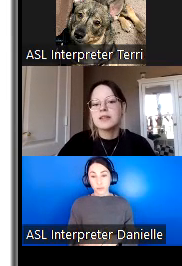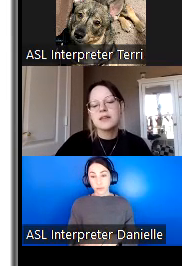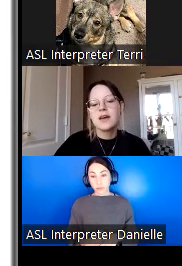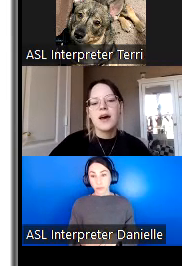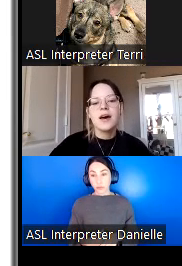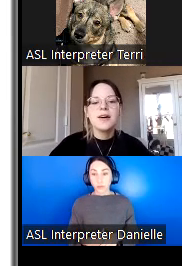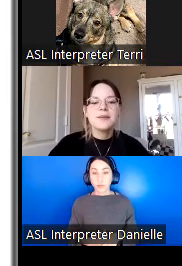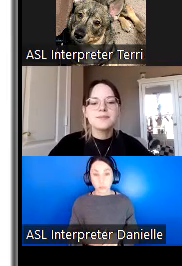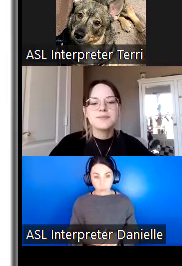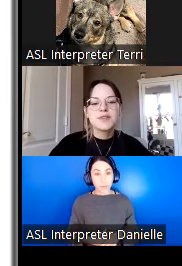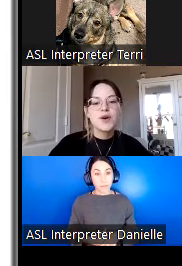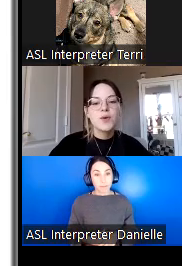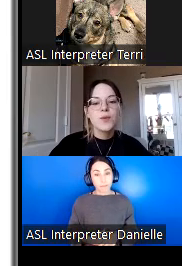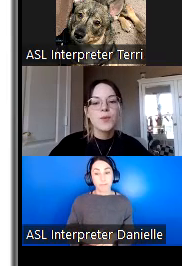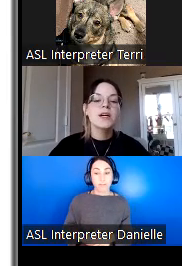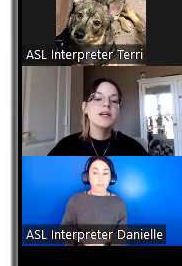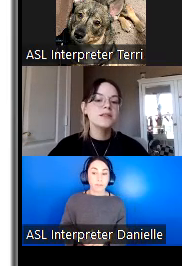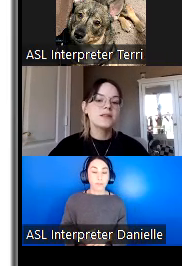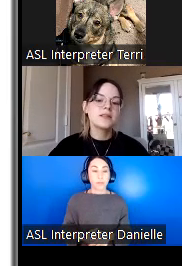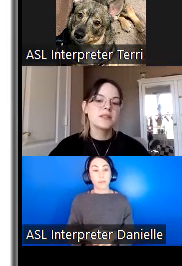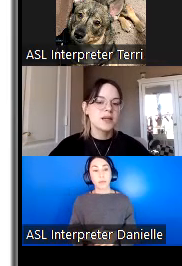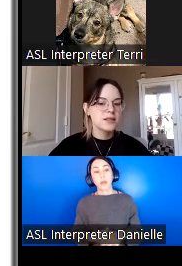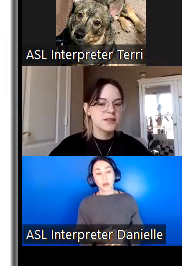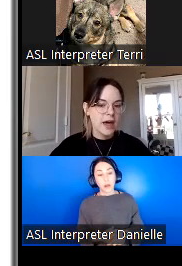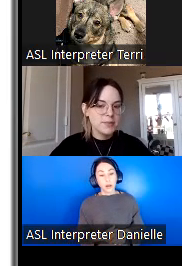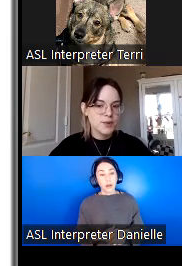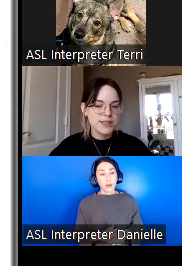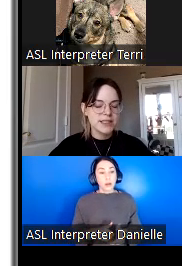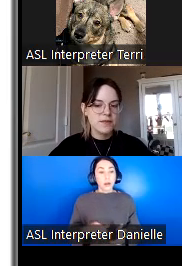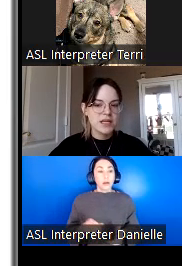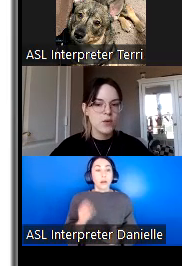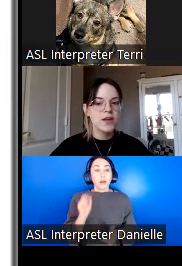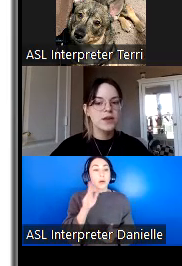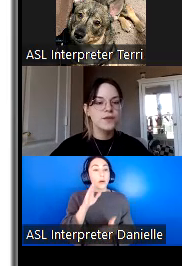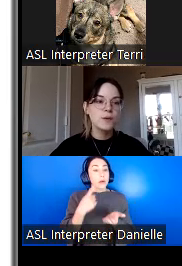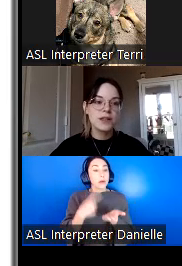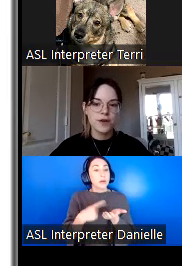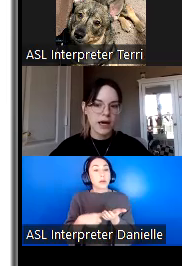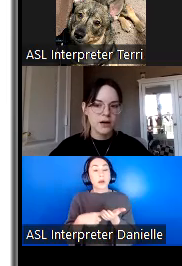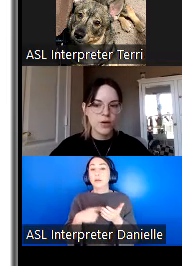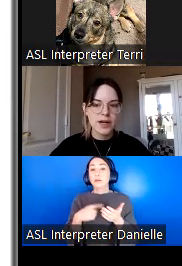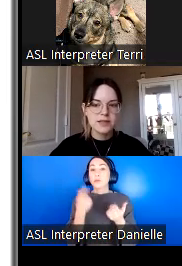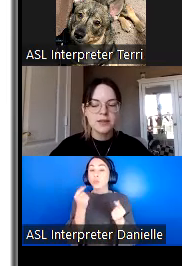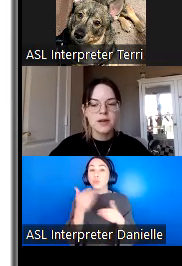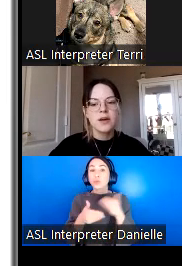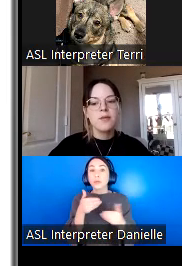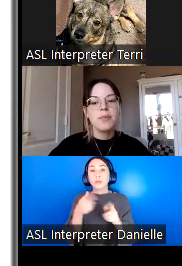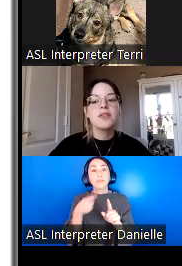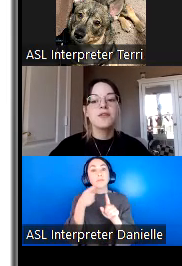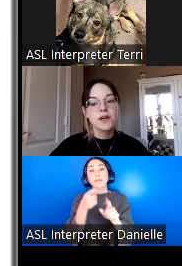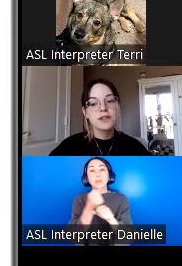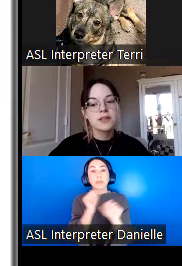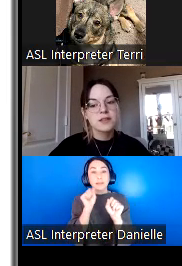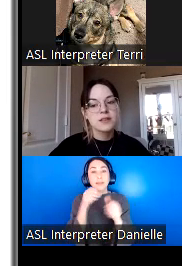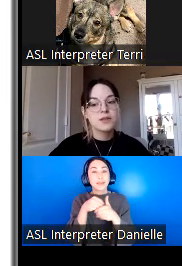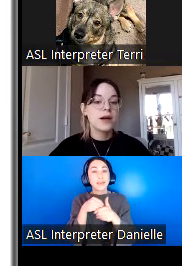All right. So we're going to discuss steps towards safety within a few different categories,